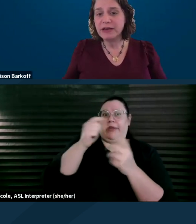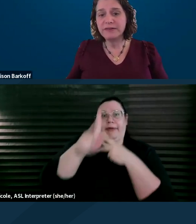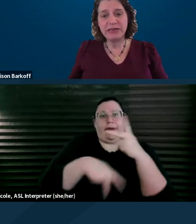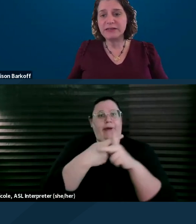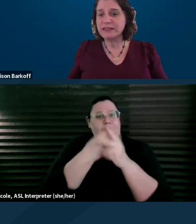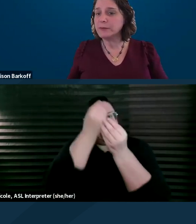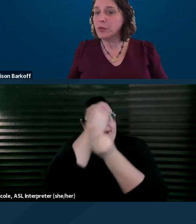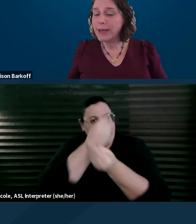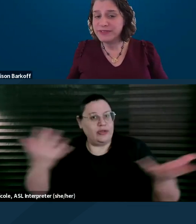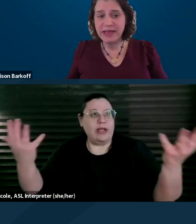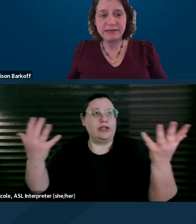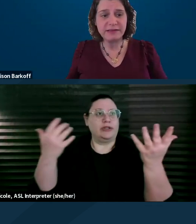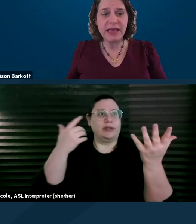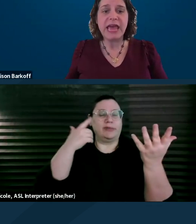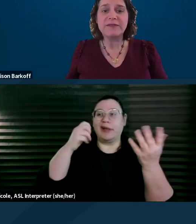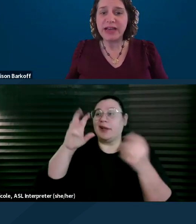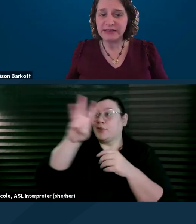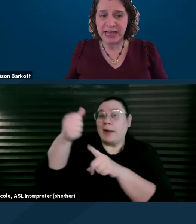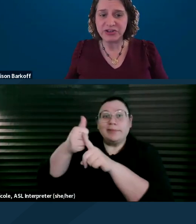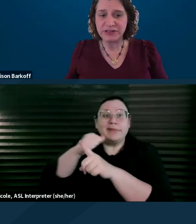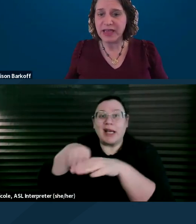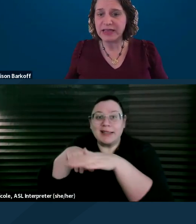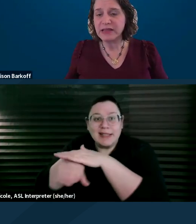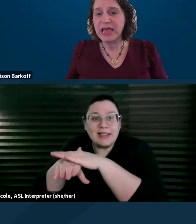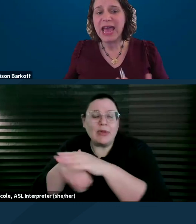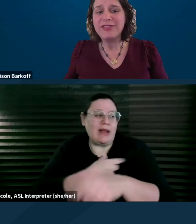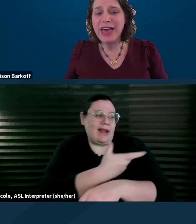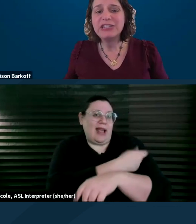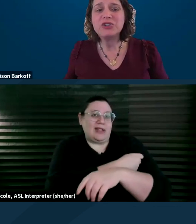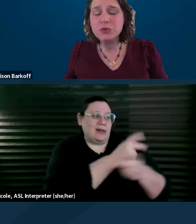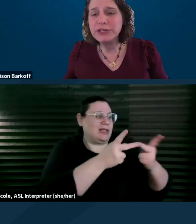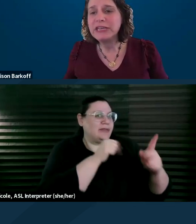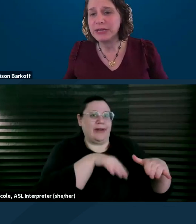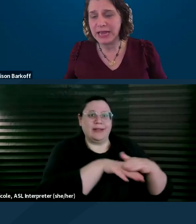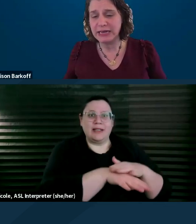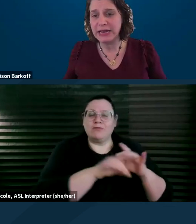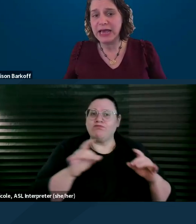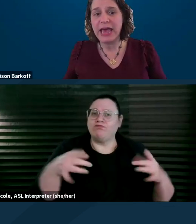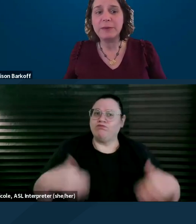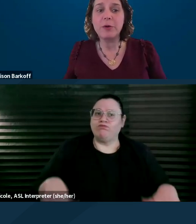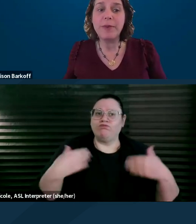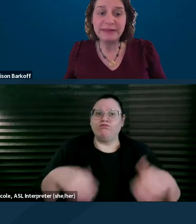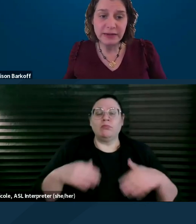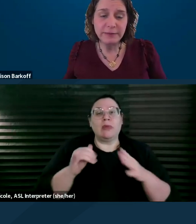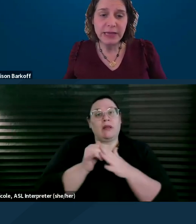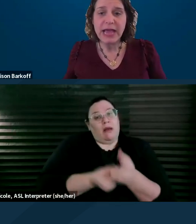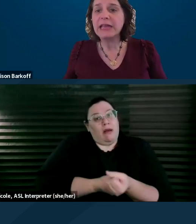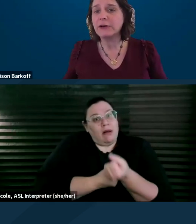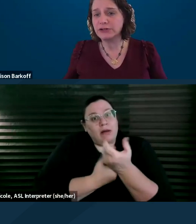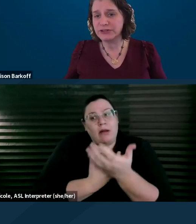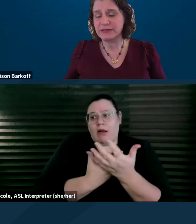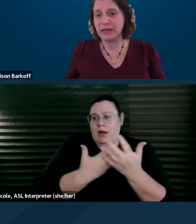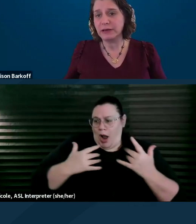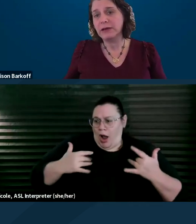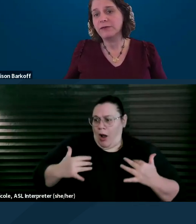information because of inaccessible websites and vaccination sites. And that truly created a momentum